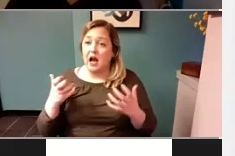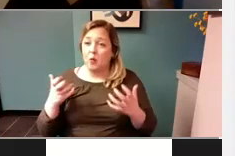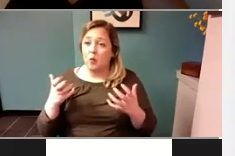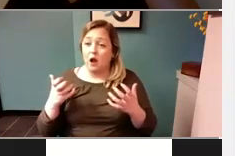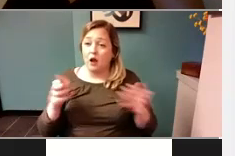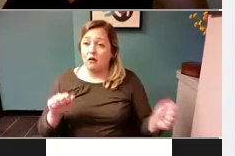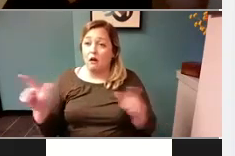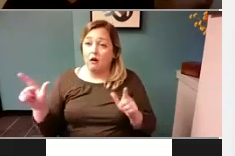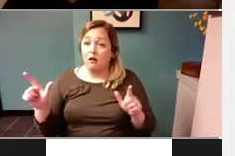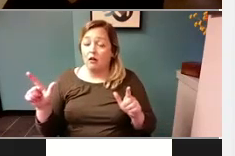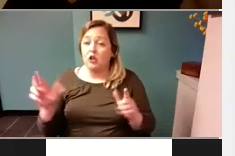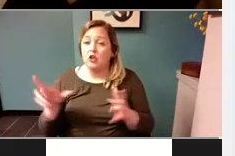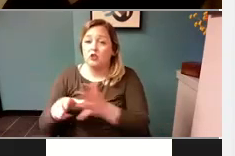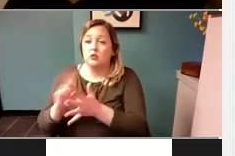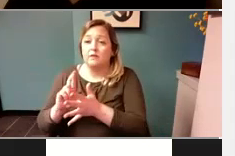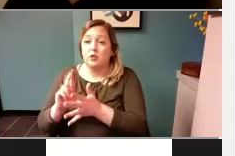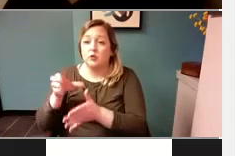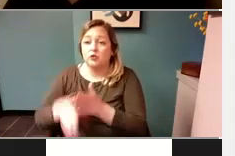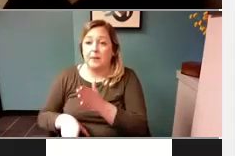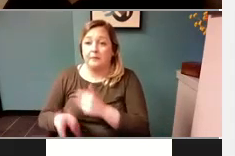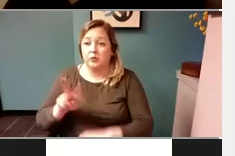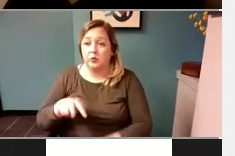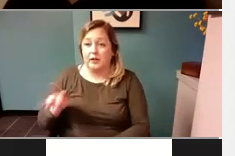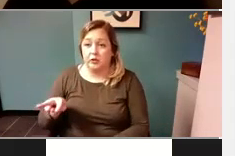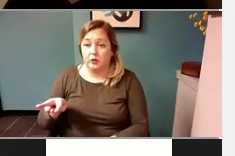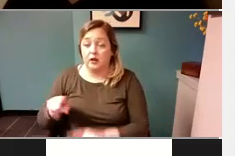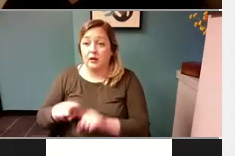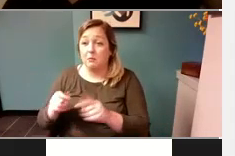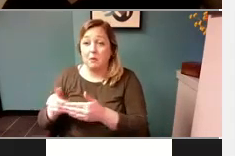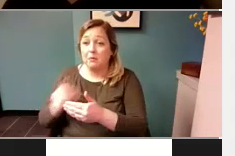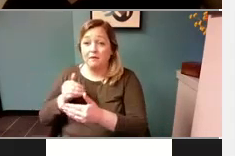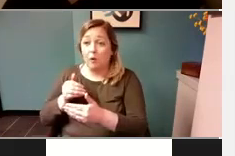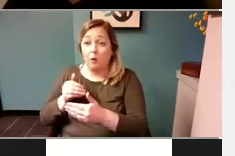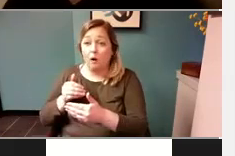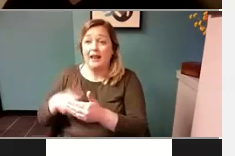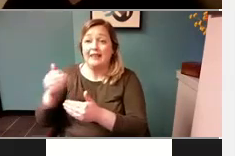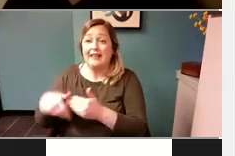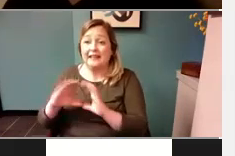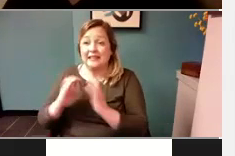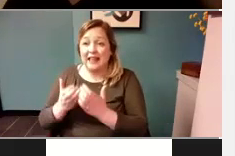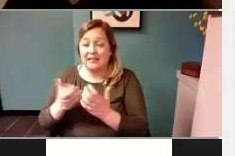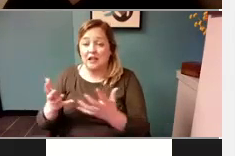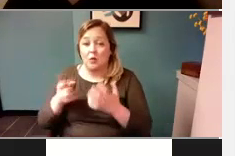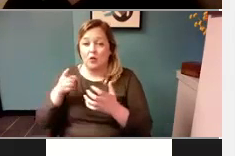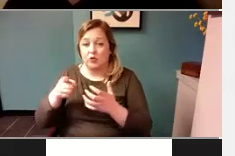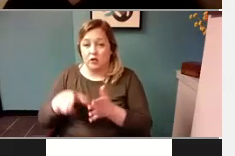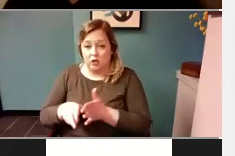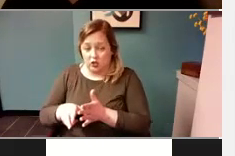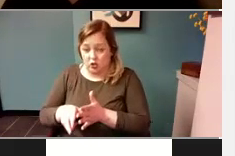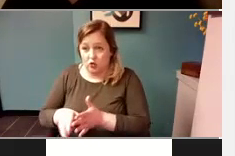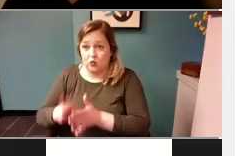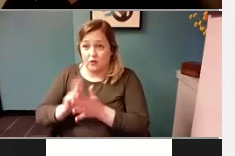chapter 22. But before you do that, I would like you guys, before the next class, I would like you guys to review this particular set of